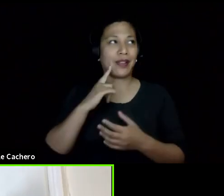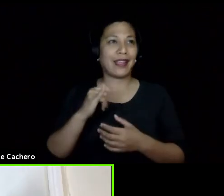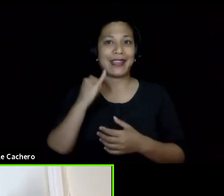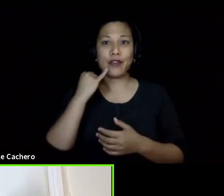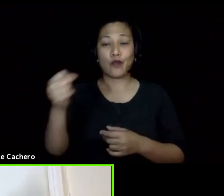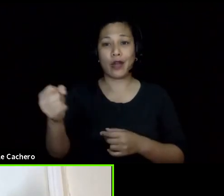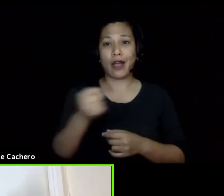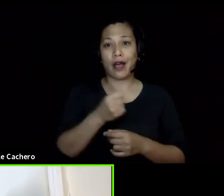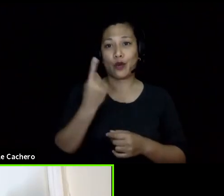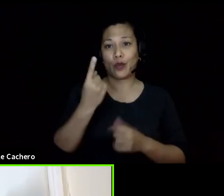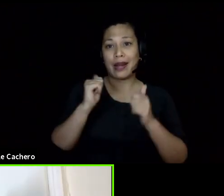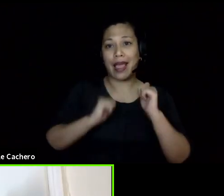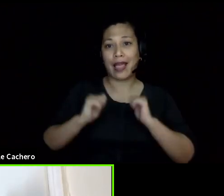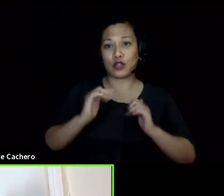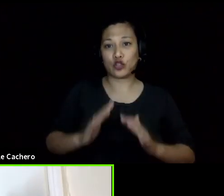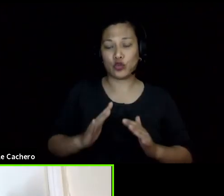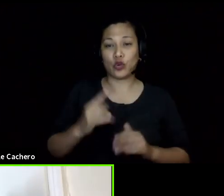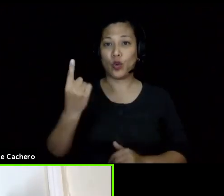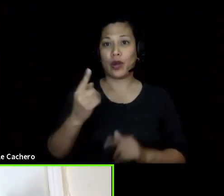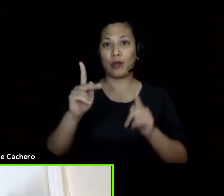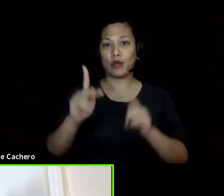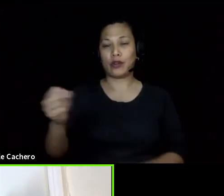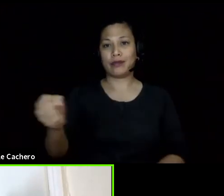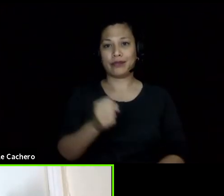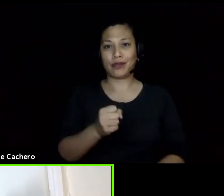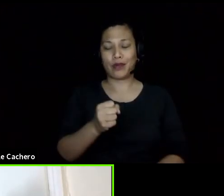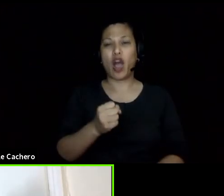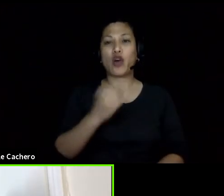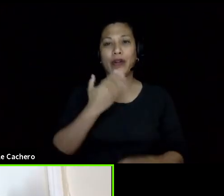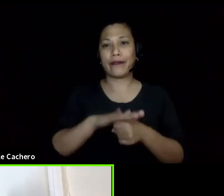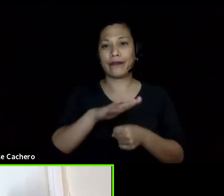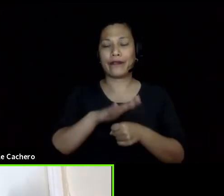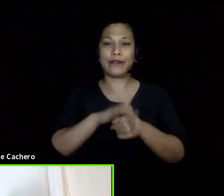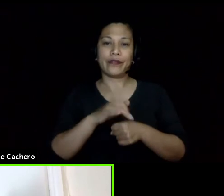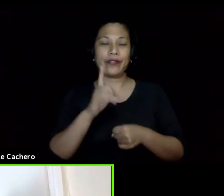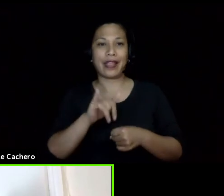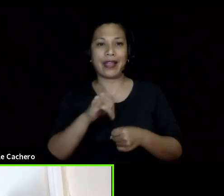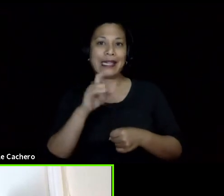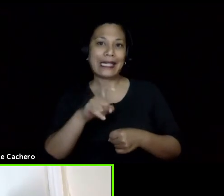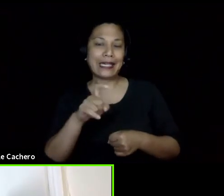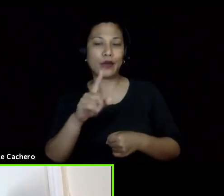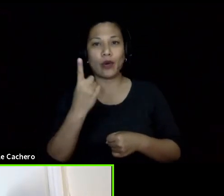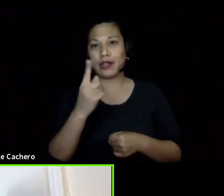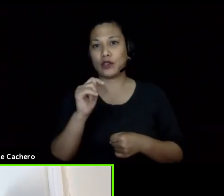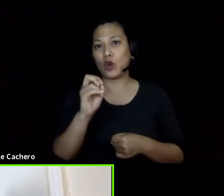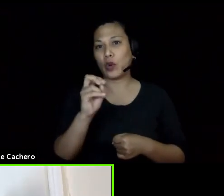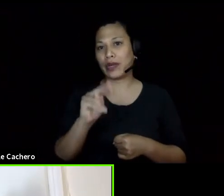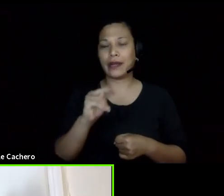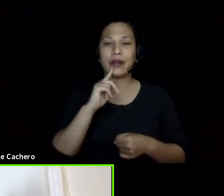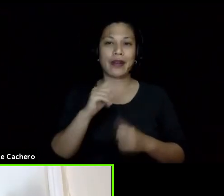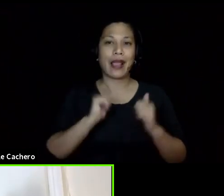whomever being the only one, and, you know, again, experiencing those daily